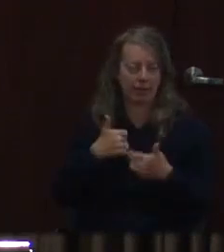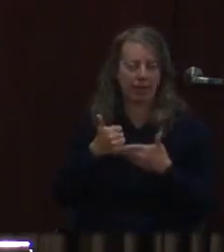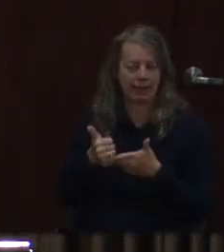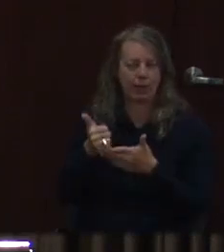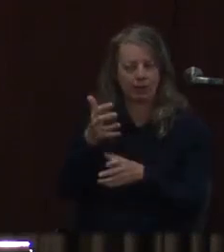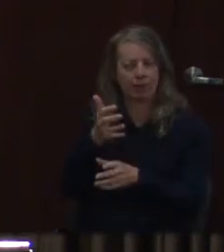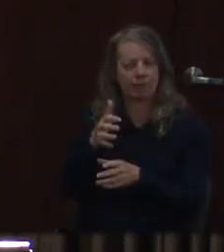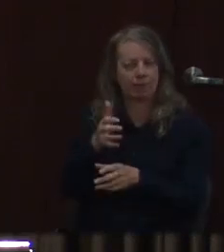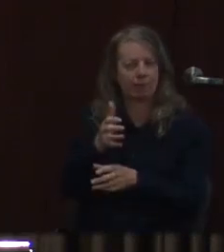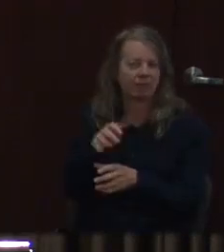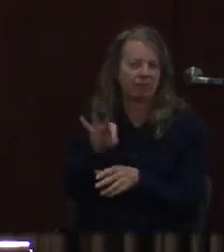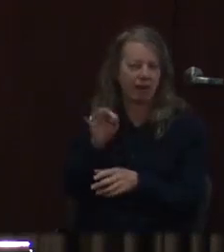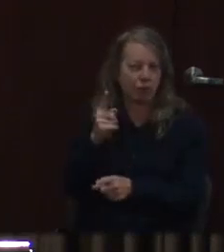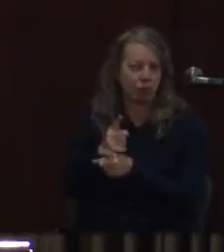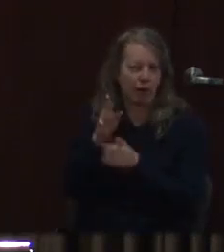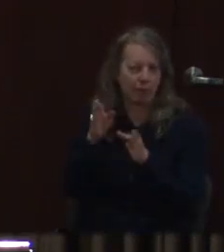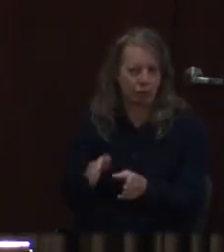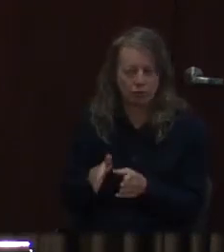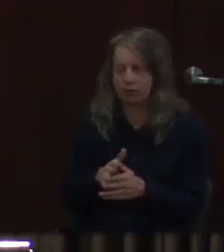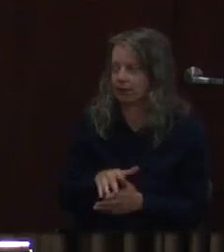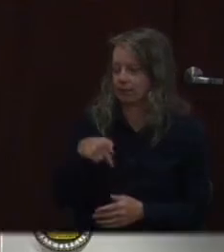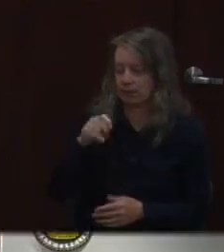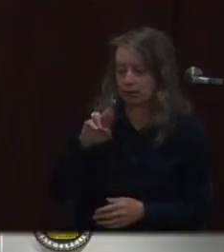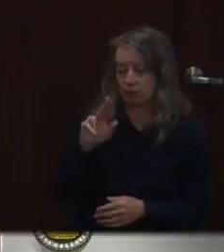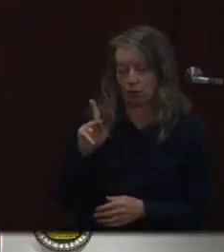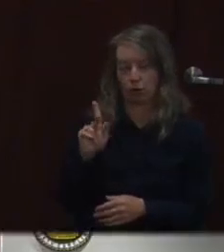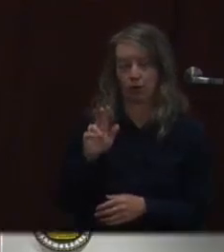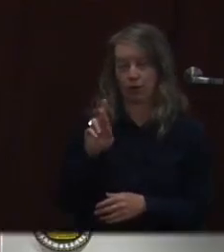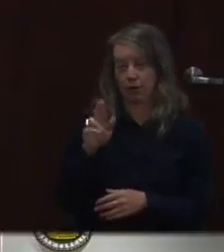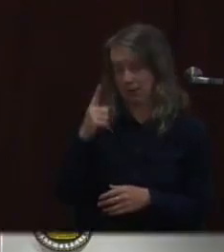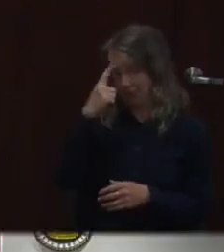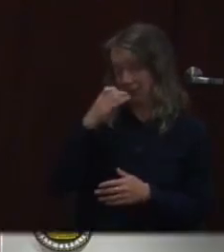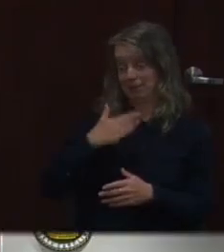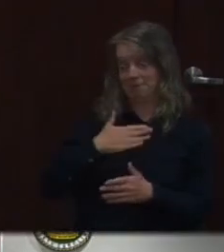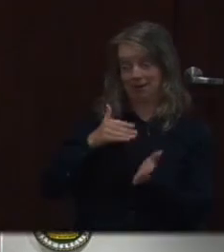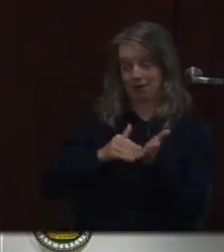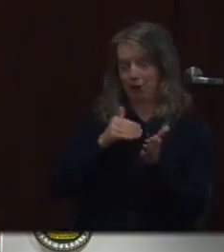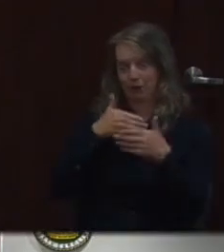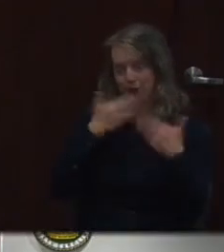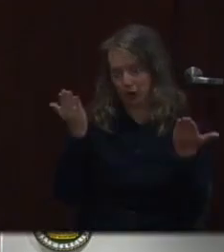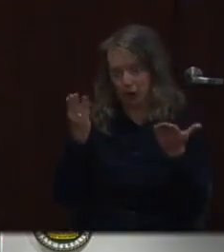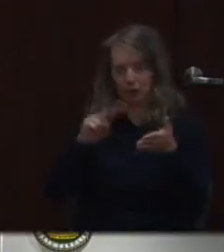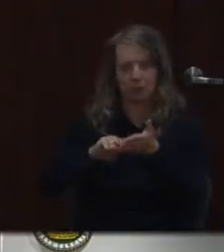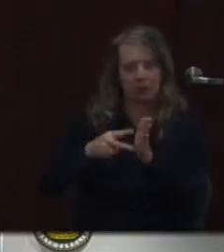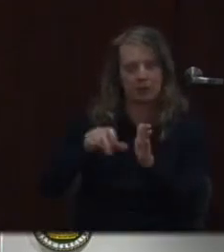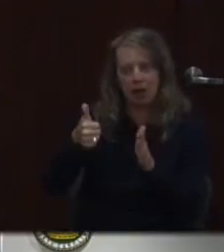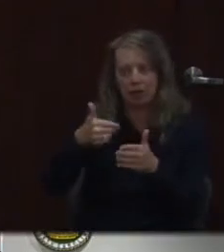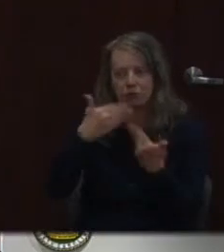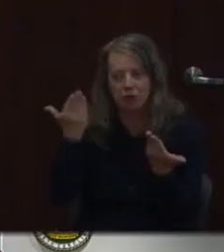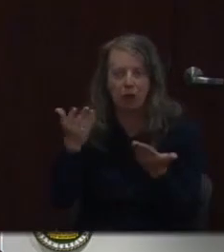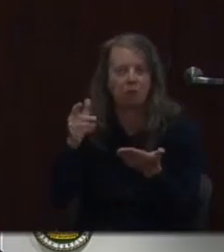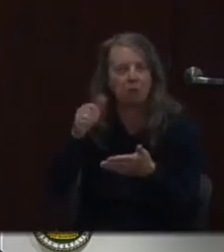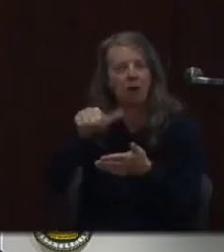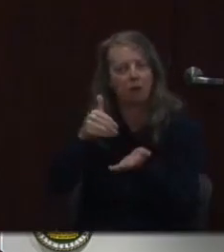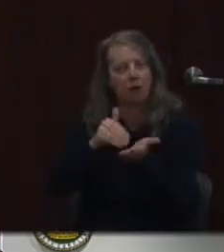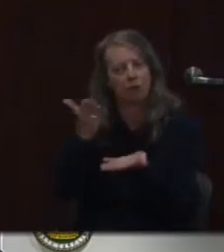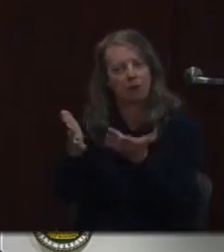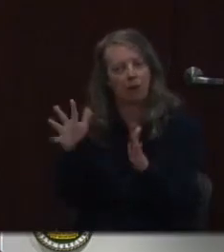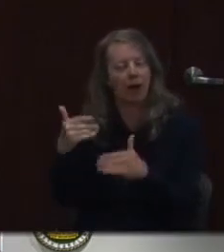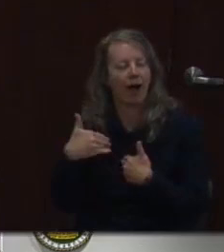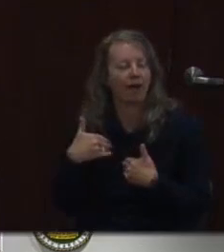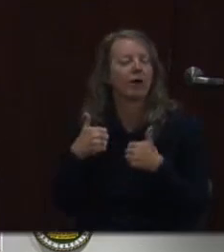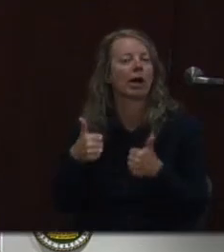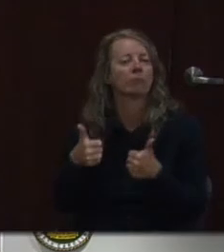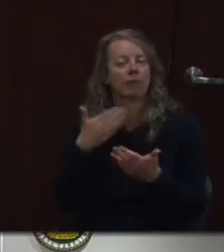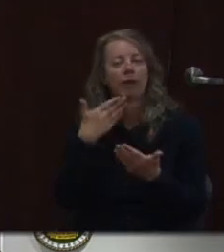right person. Okay, just because mine doesn't have it doesn't mean others don't, so I shouldn't make those assumptions. Okay, thank you. And my final